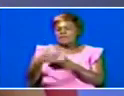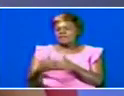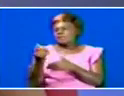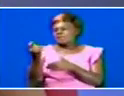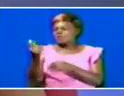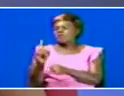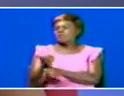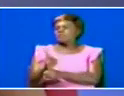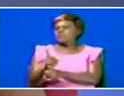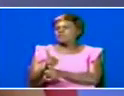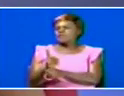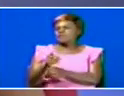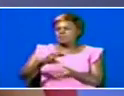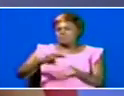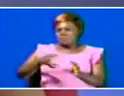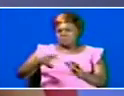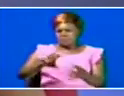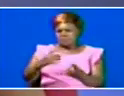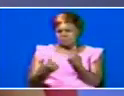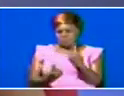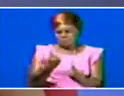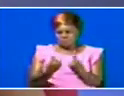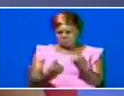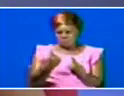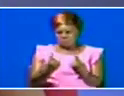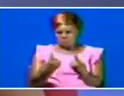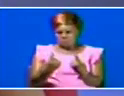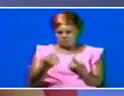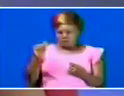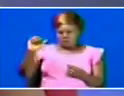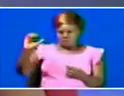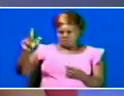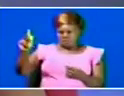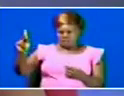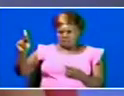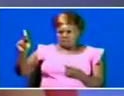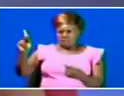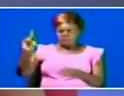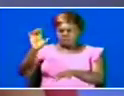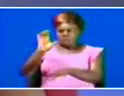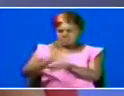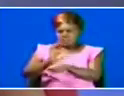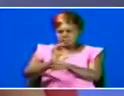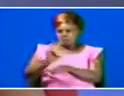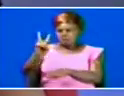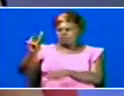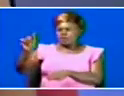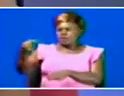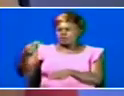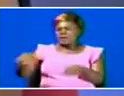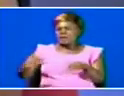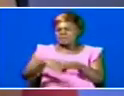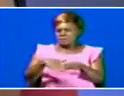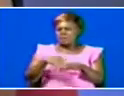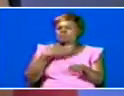but let's tell you about the controversy that's brewing at the St. Barnabas Anglican Church in Kapenguria, with at least 2,000 worshippers threatening